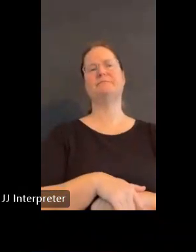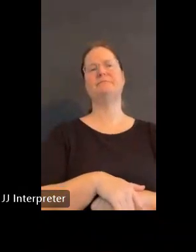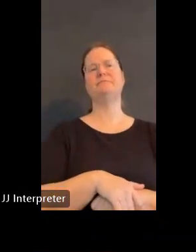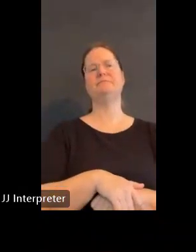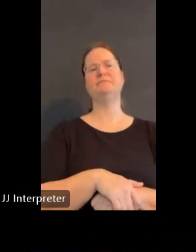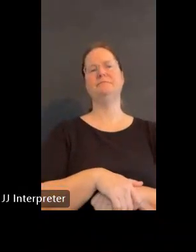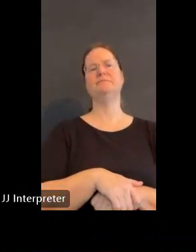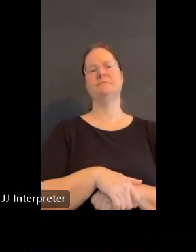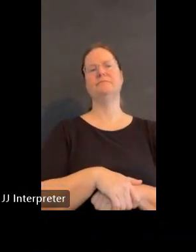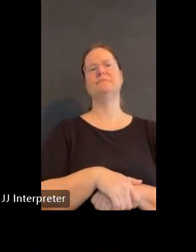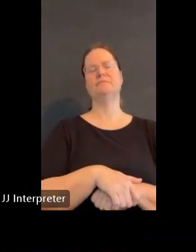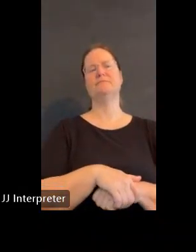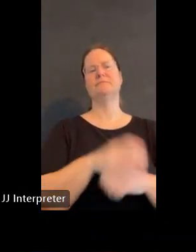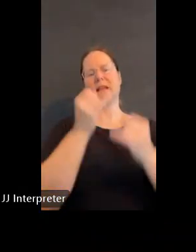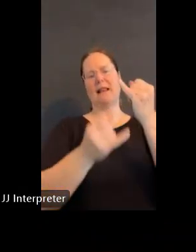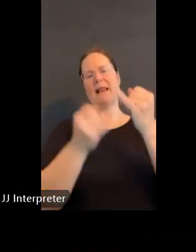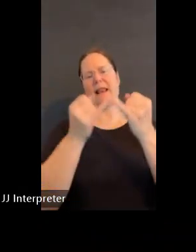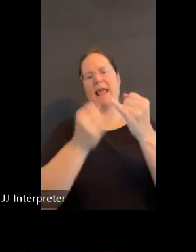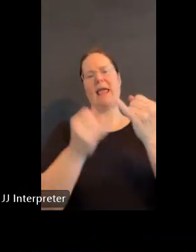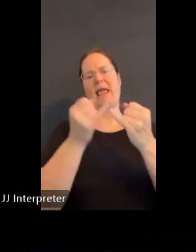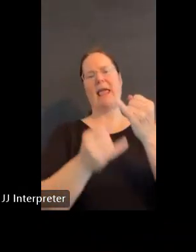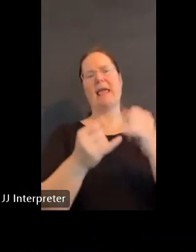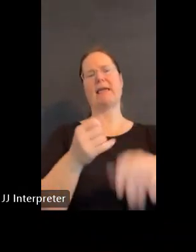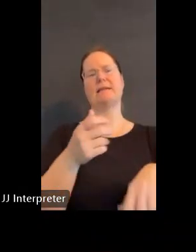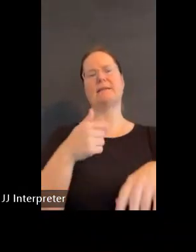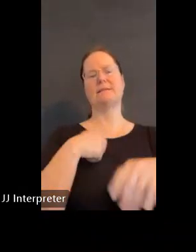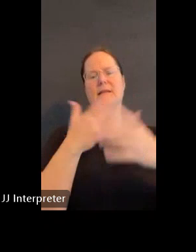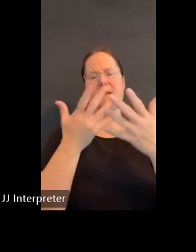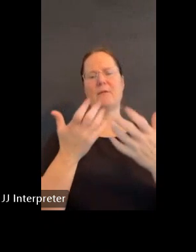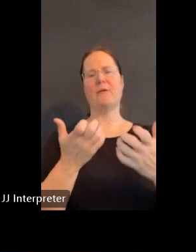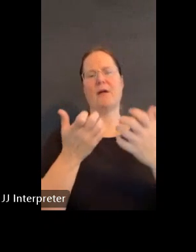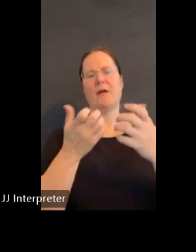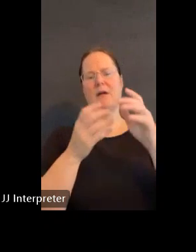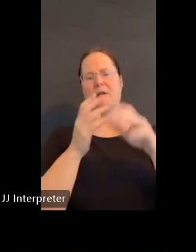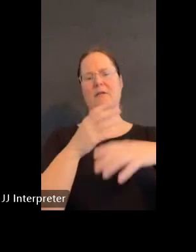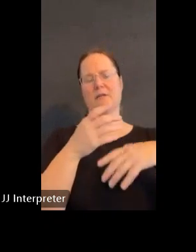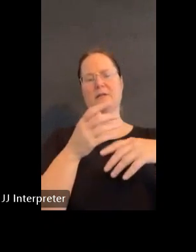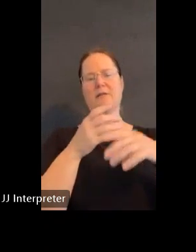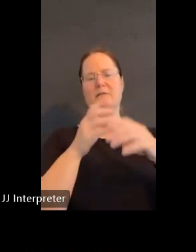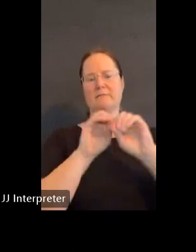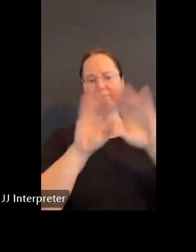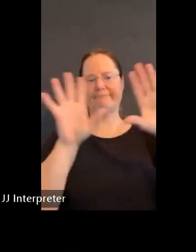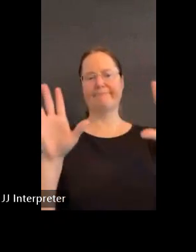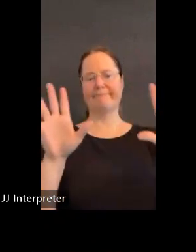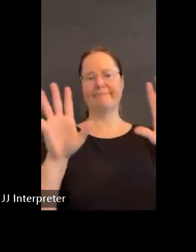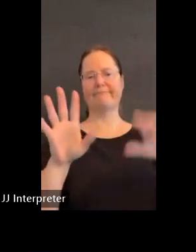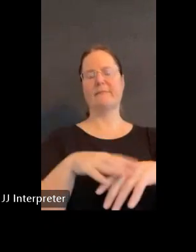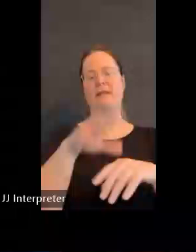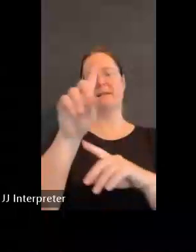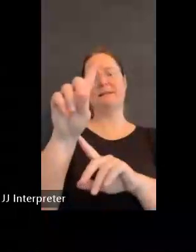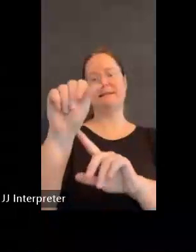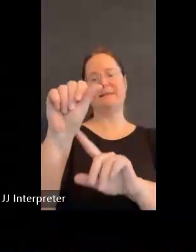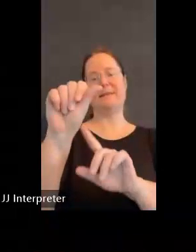And then the last protected class that I want to spend some time on is disability, since that's